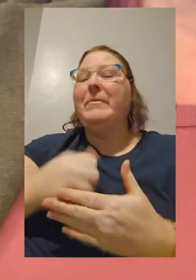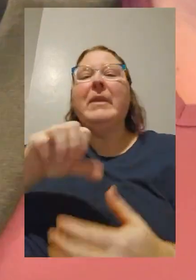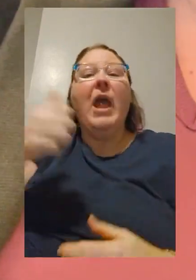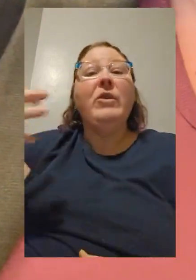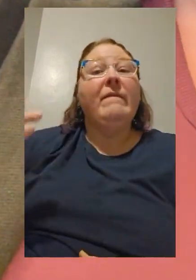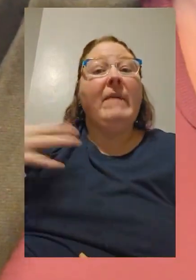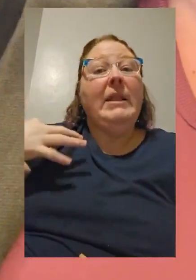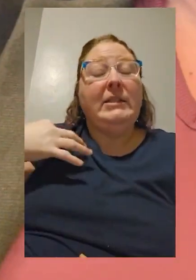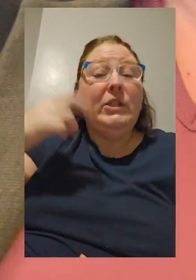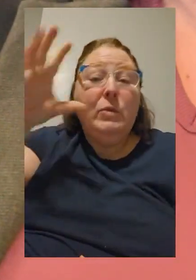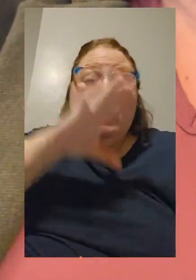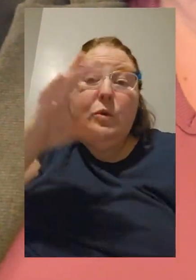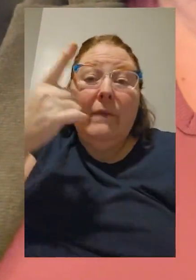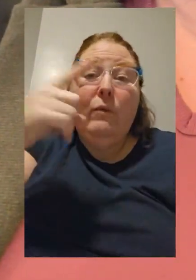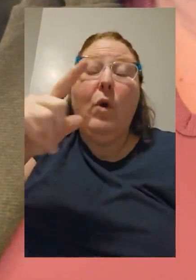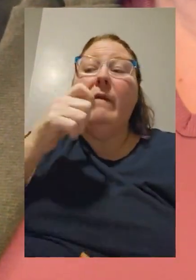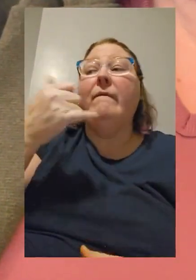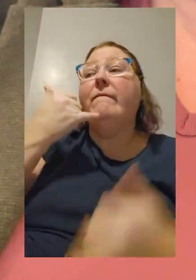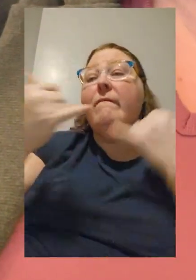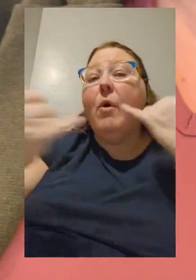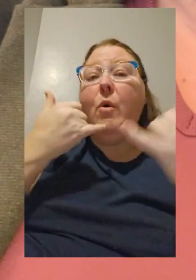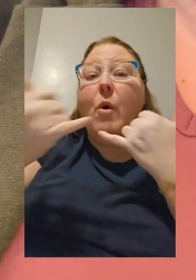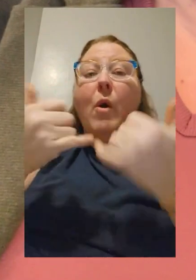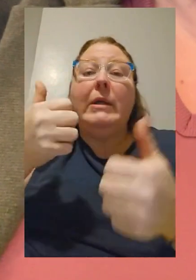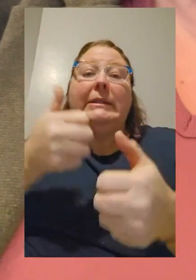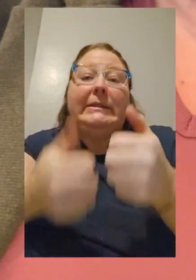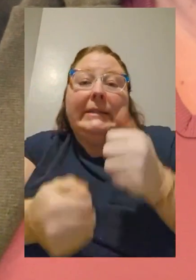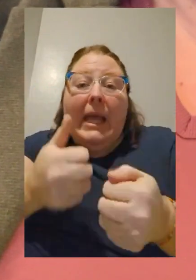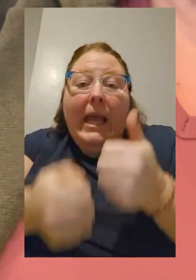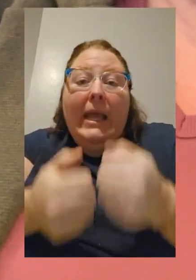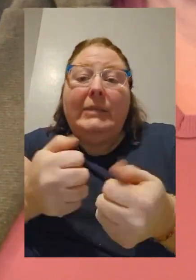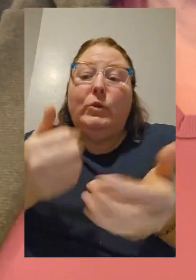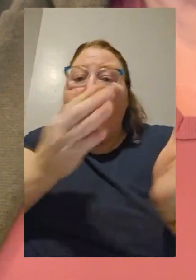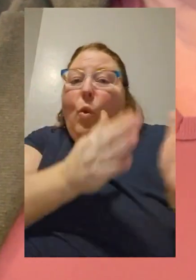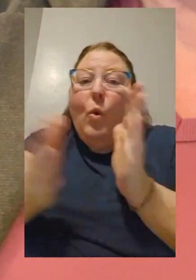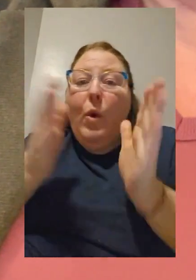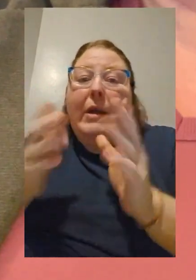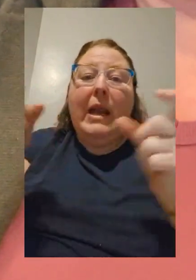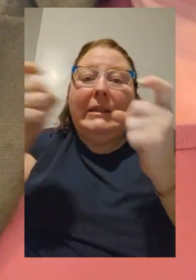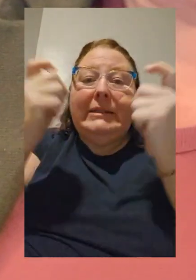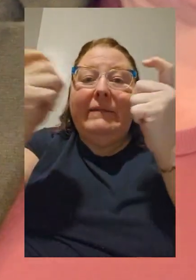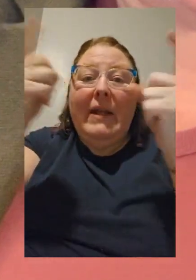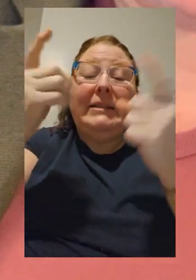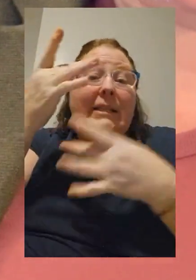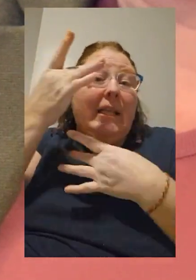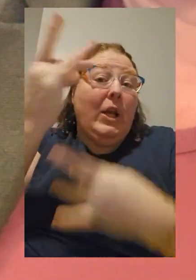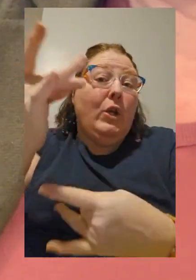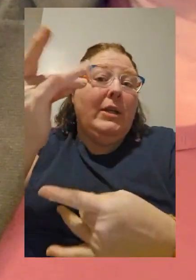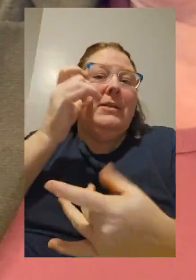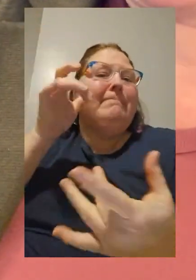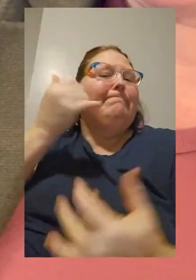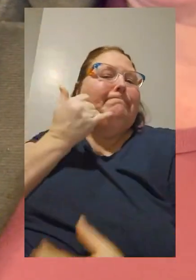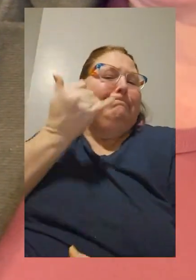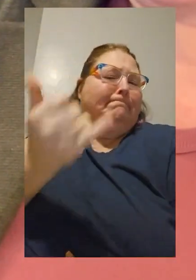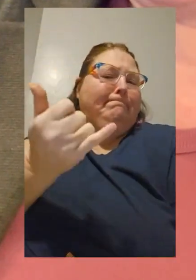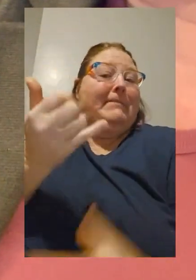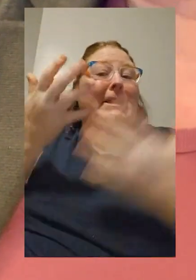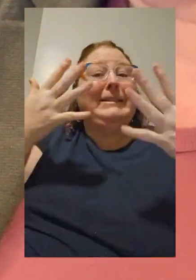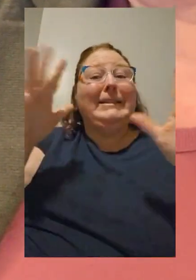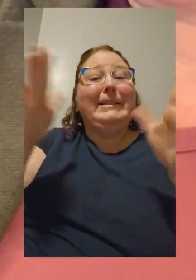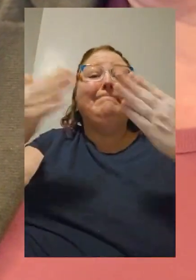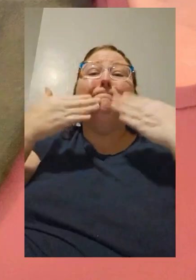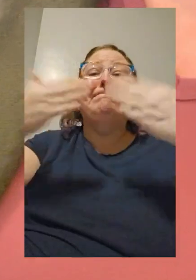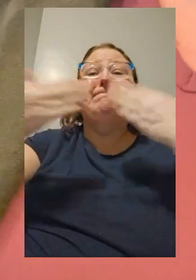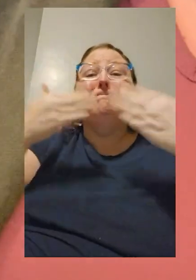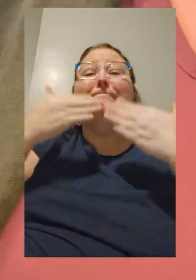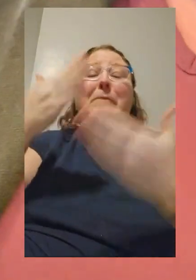work. We're also looking for other campaign volunteers, folks to make phone calls, folks to help organize events. If you're interested, just